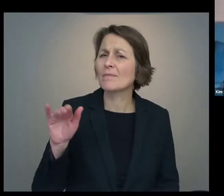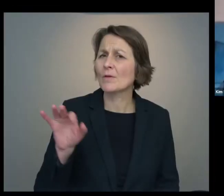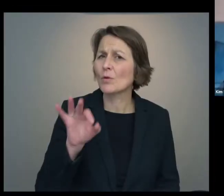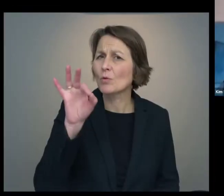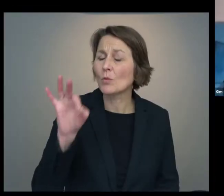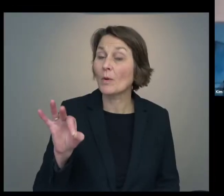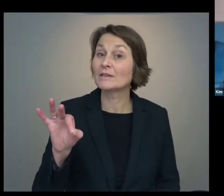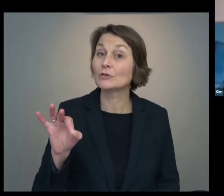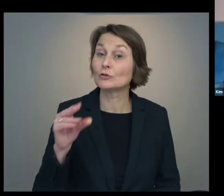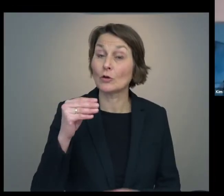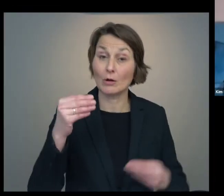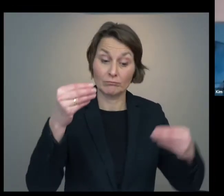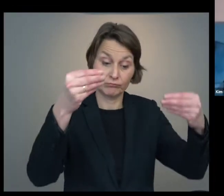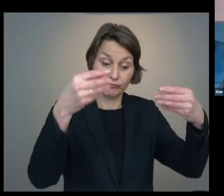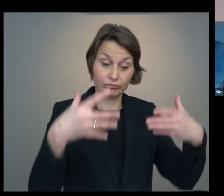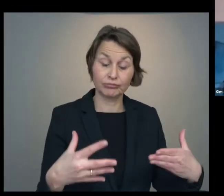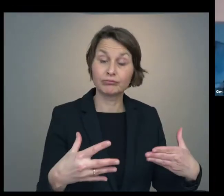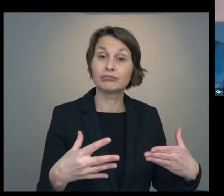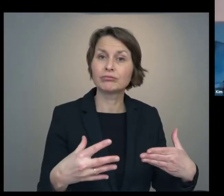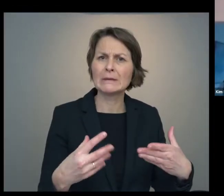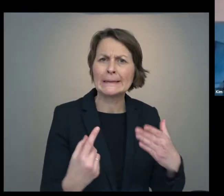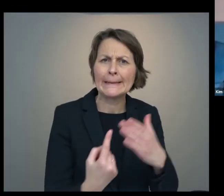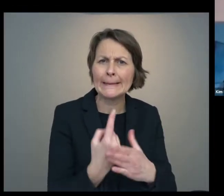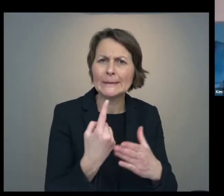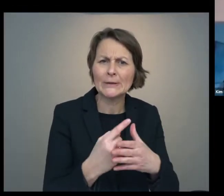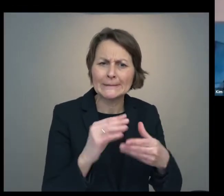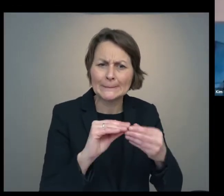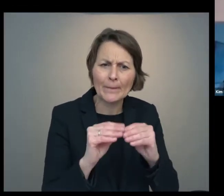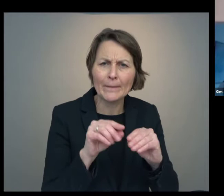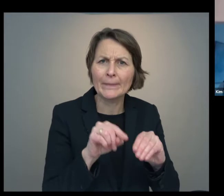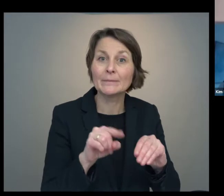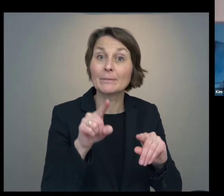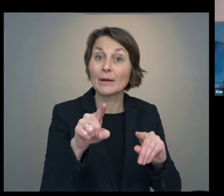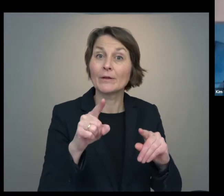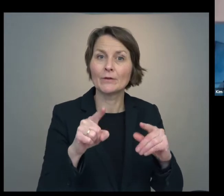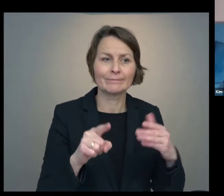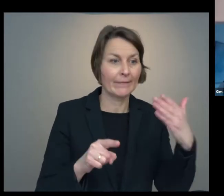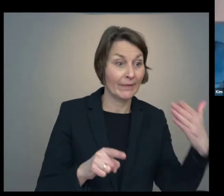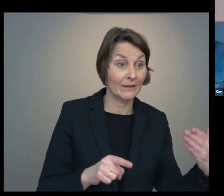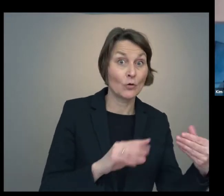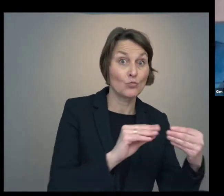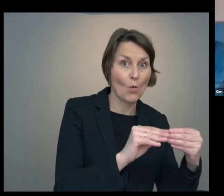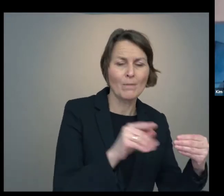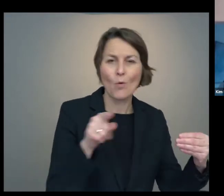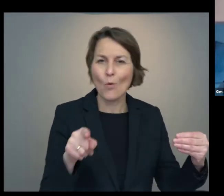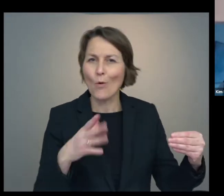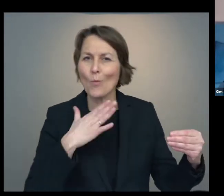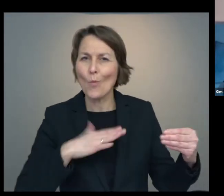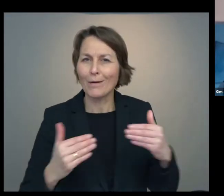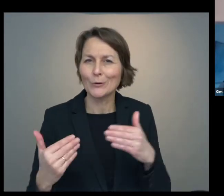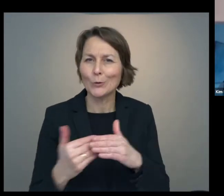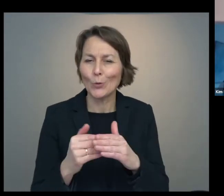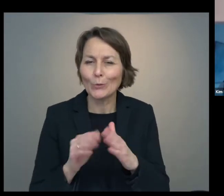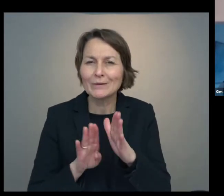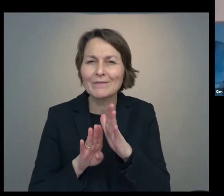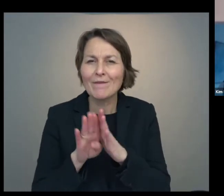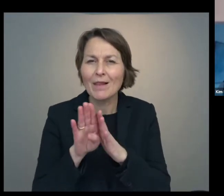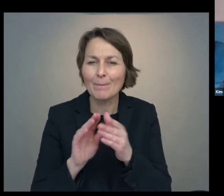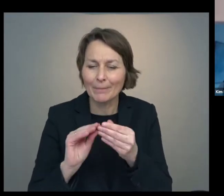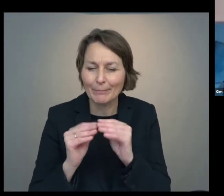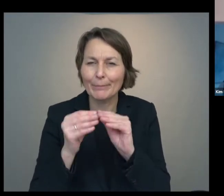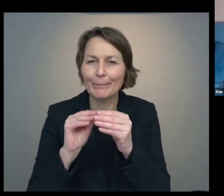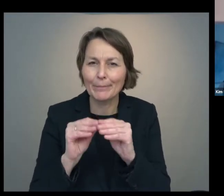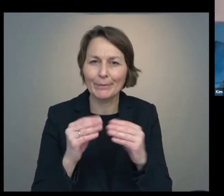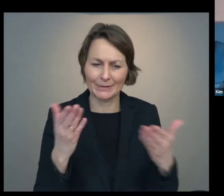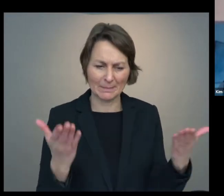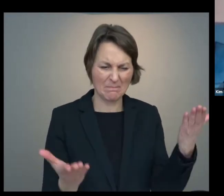How do you balance the issues that come in against the development priorities? Yeah.